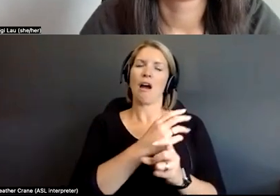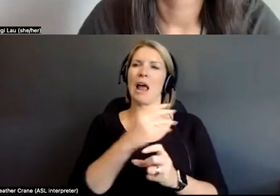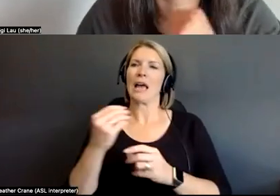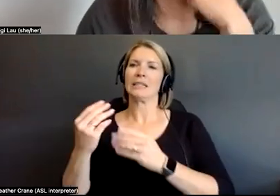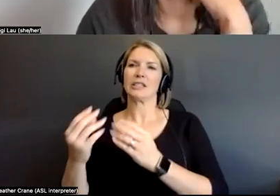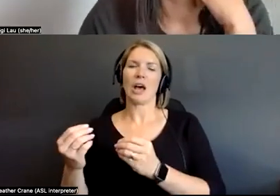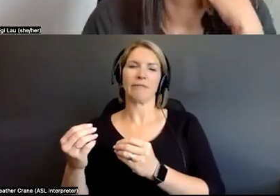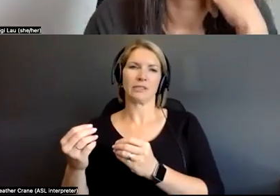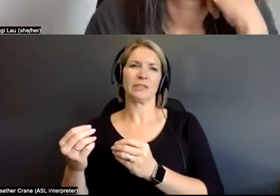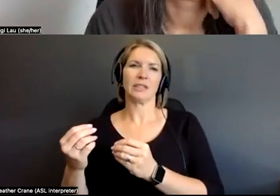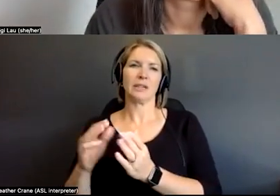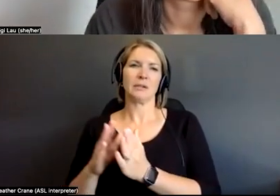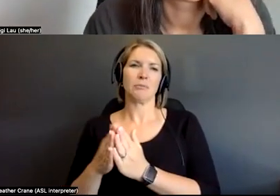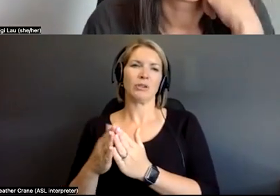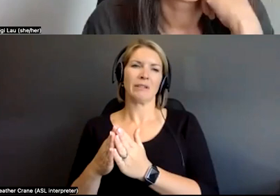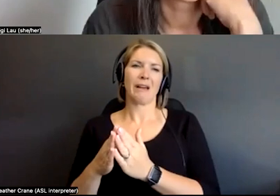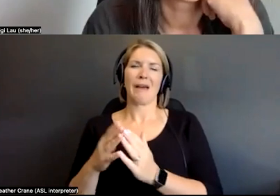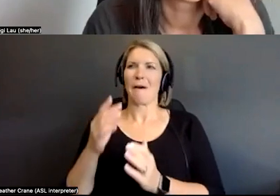It seems sort of silly.